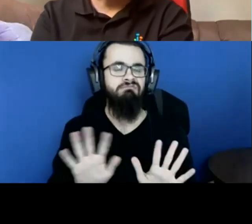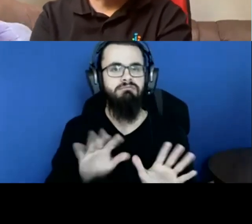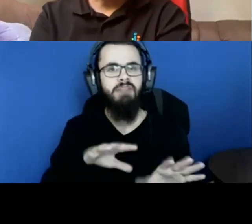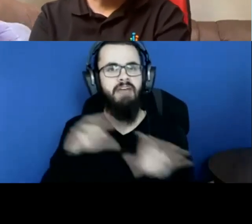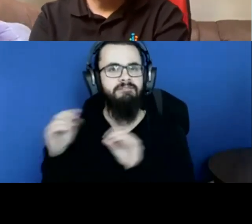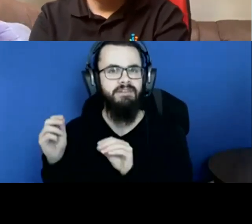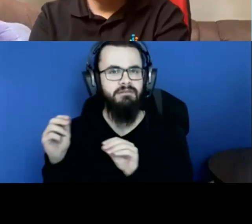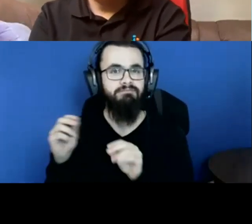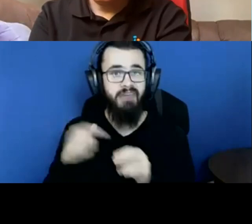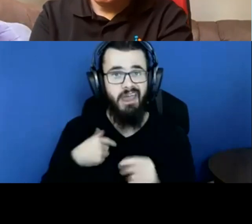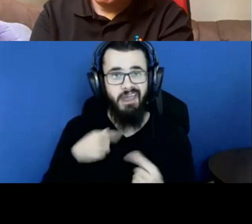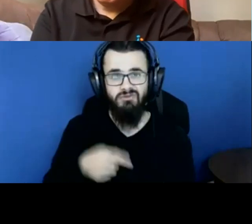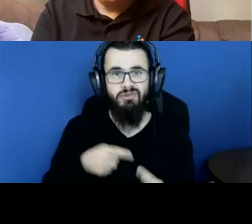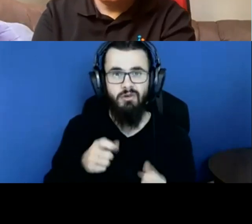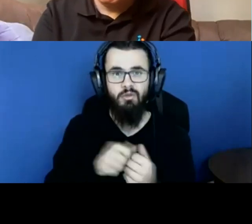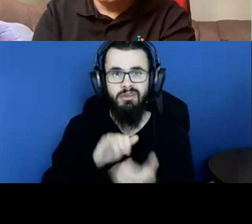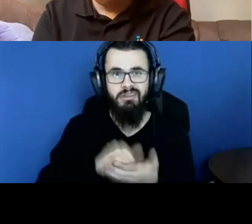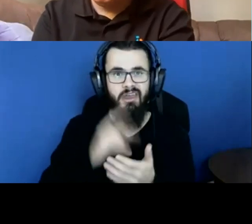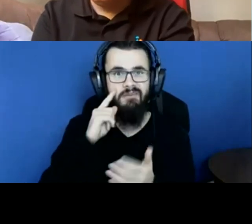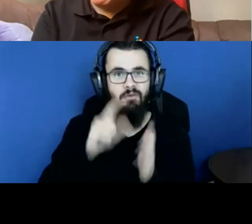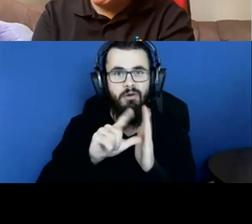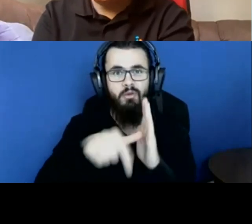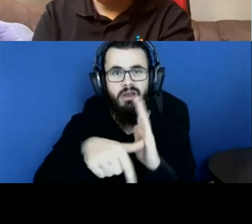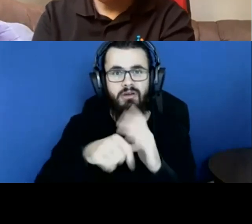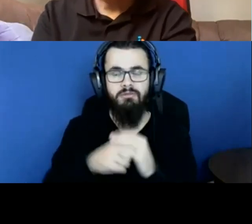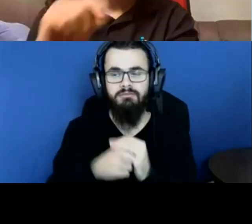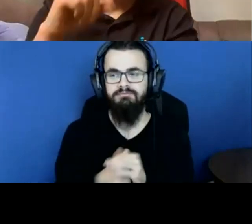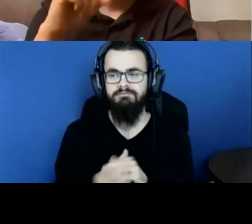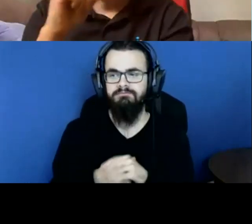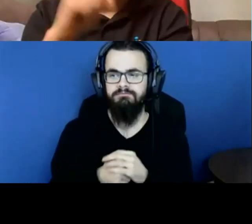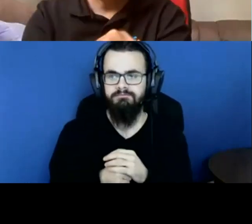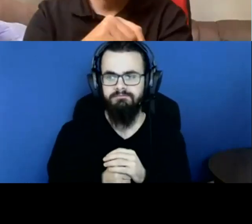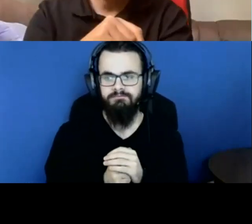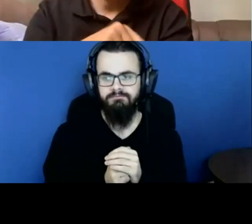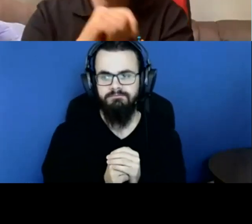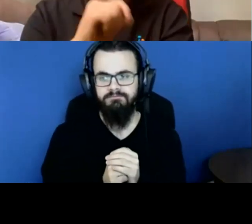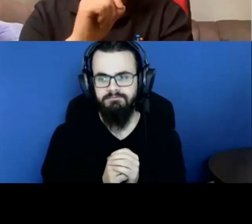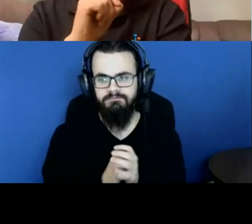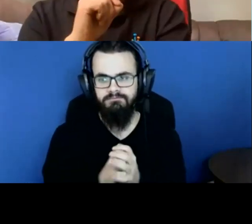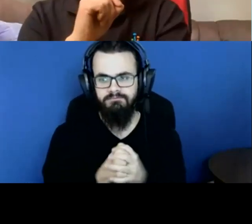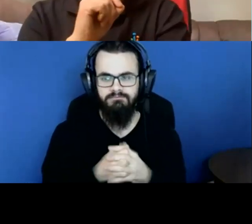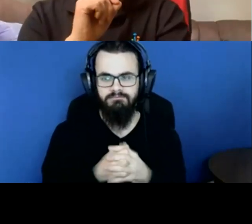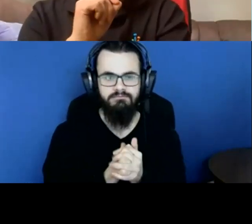that for a while. Here's the other part about it, is that